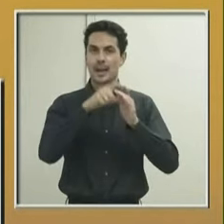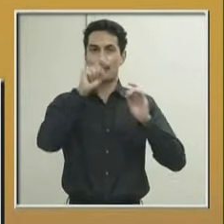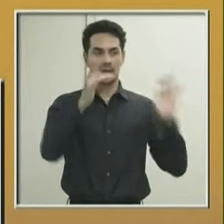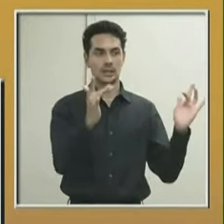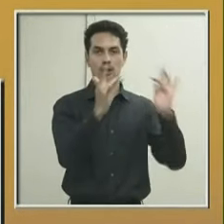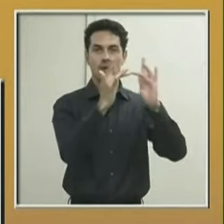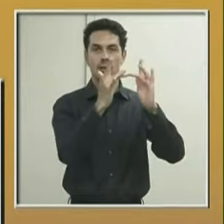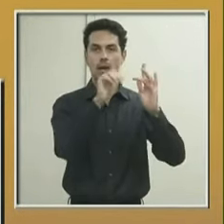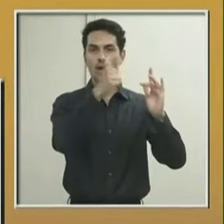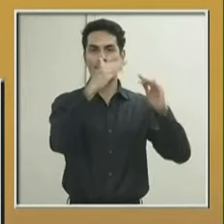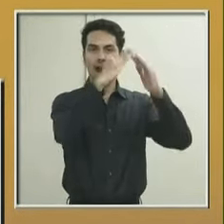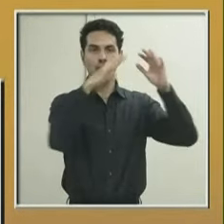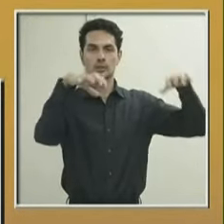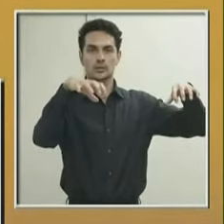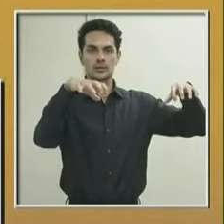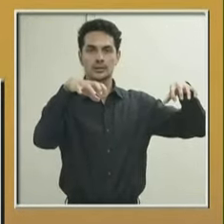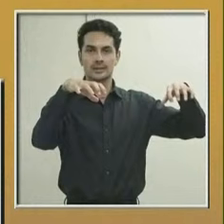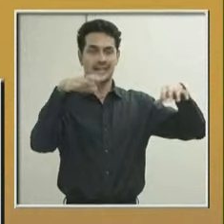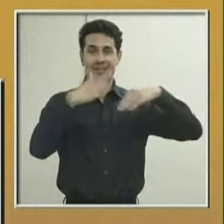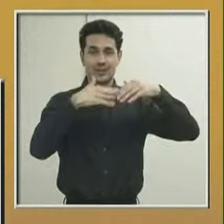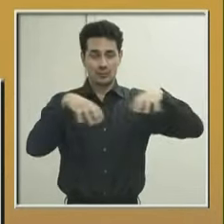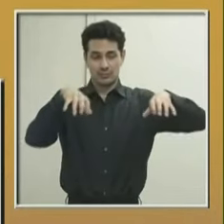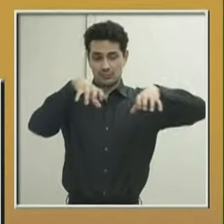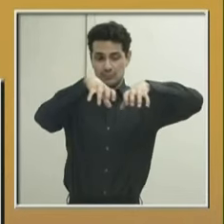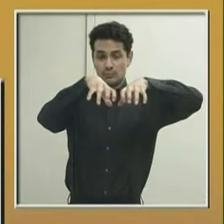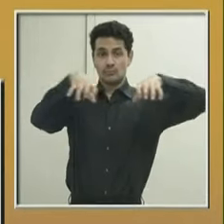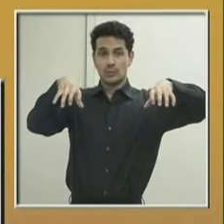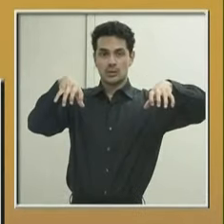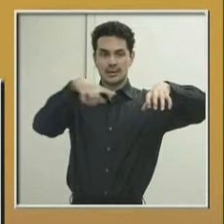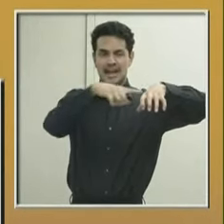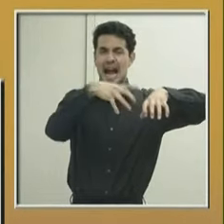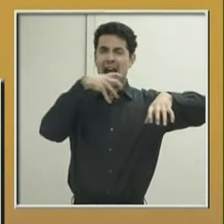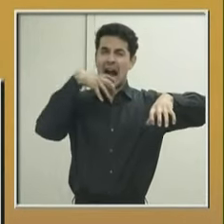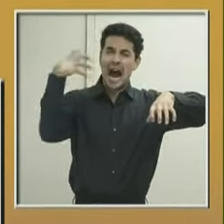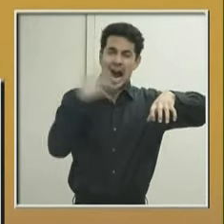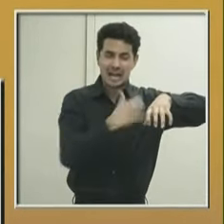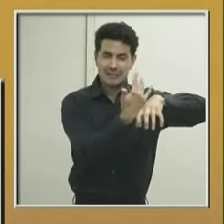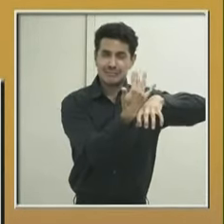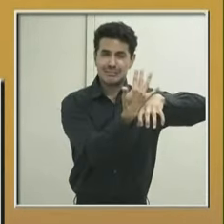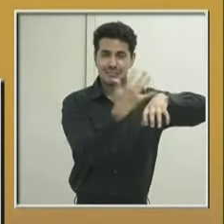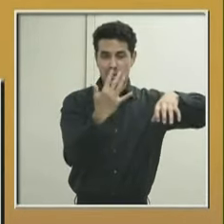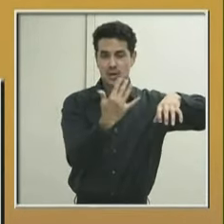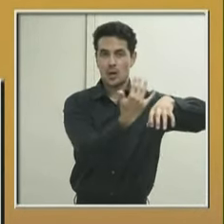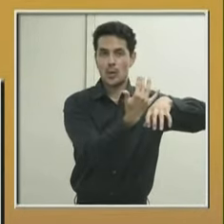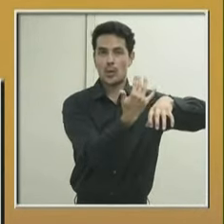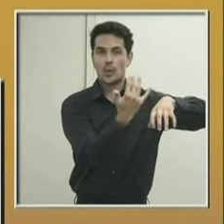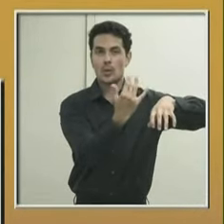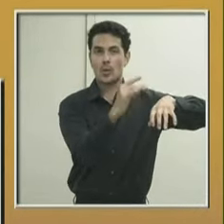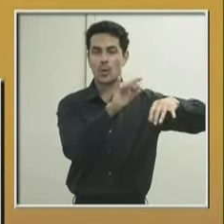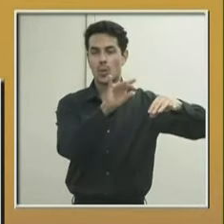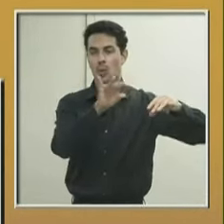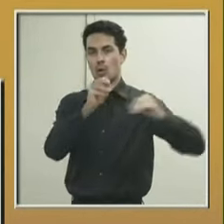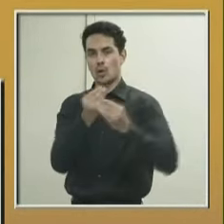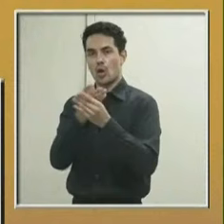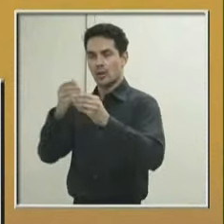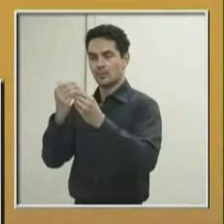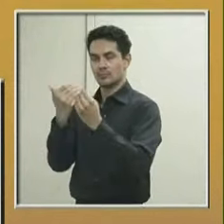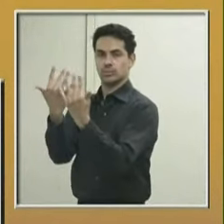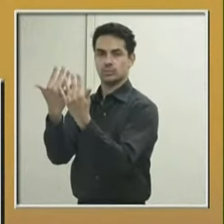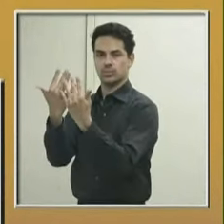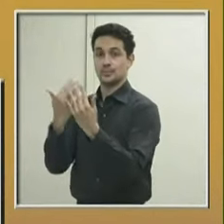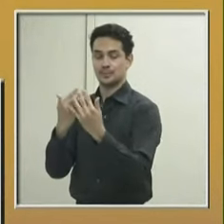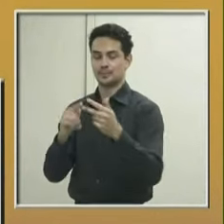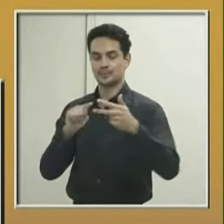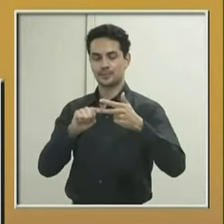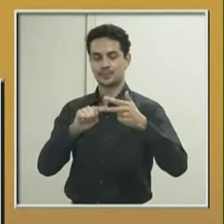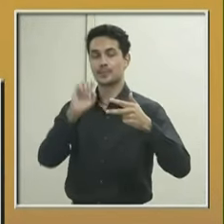from object to object with a gap between. And then finally, embers. This is so important to